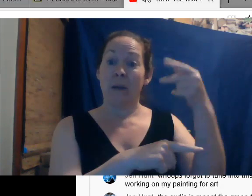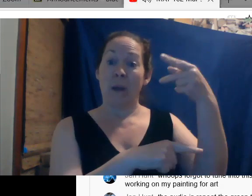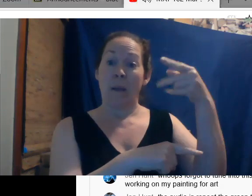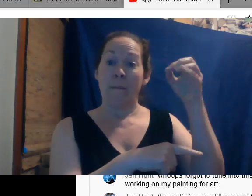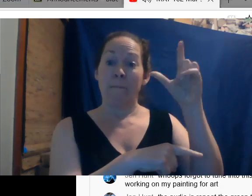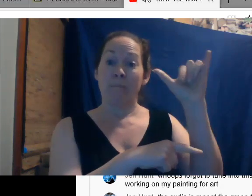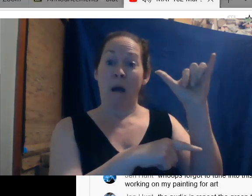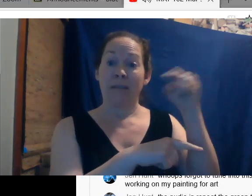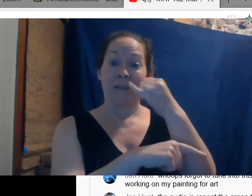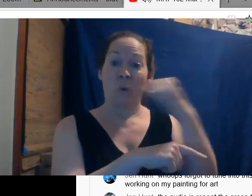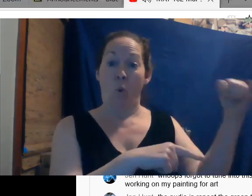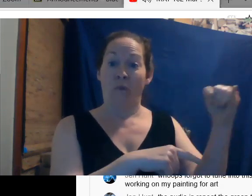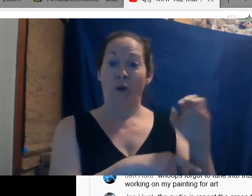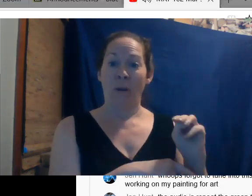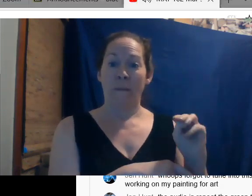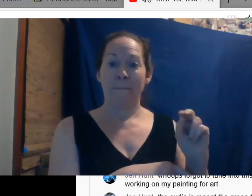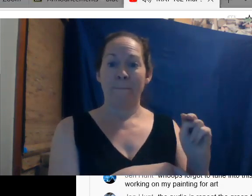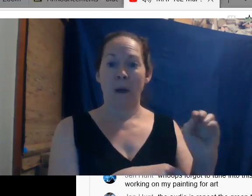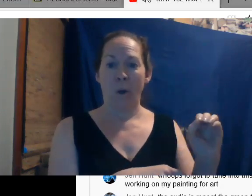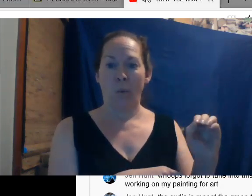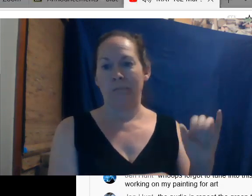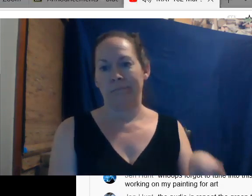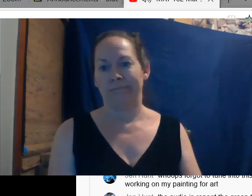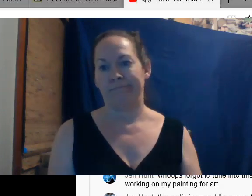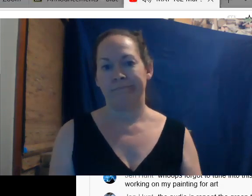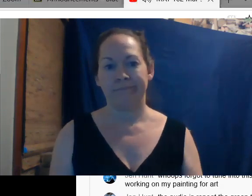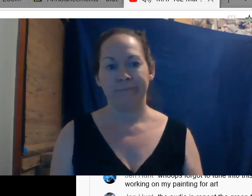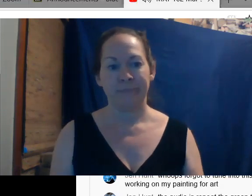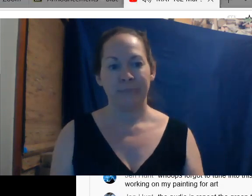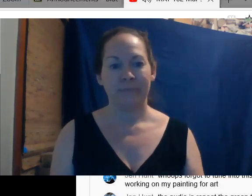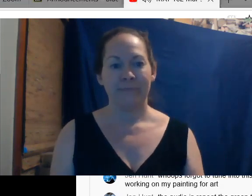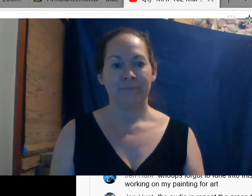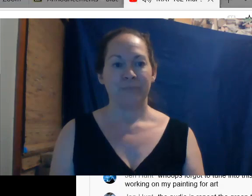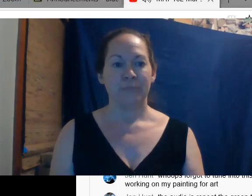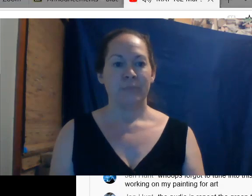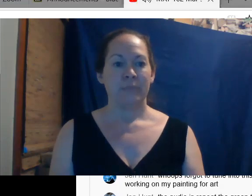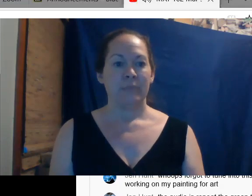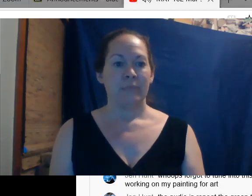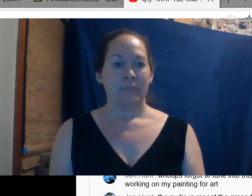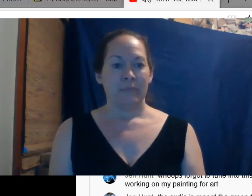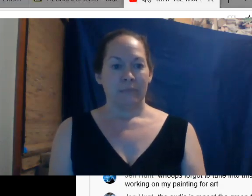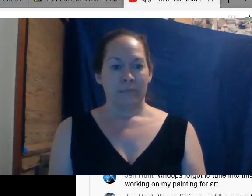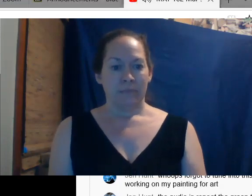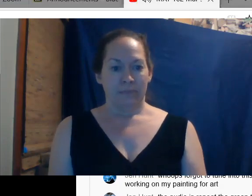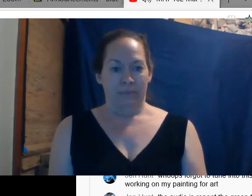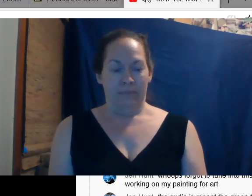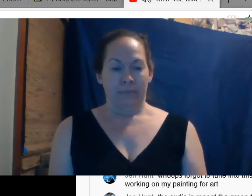common factor. All right. Well, I can divide by monomials. Well, I can